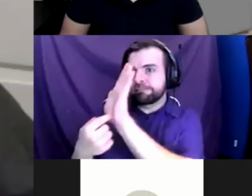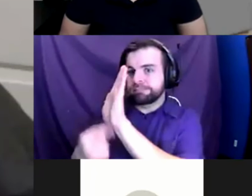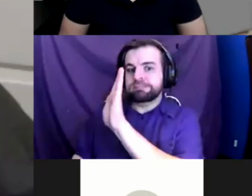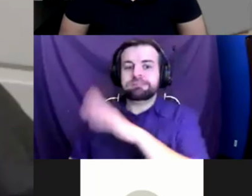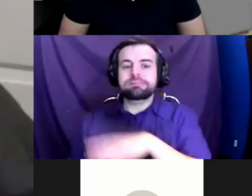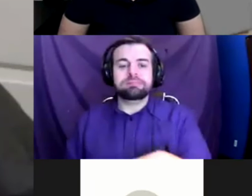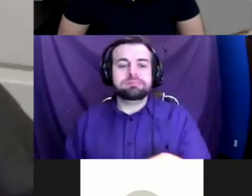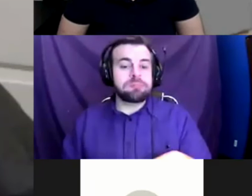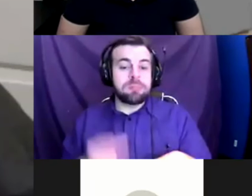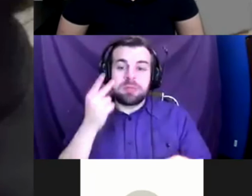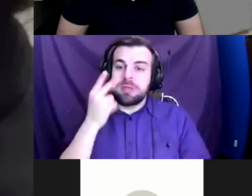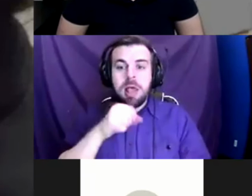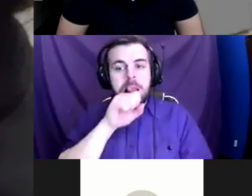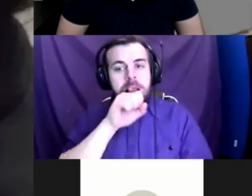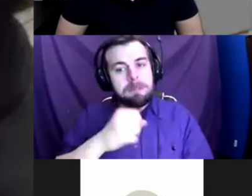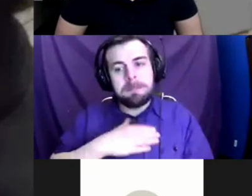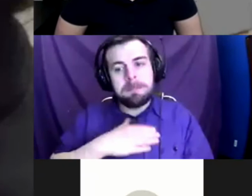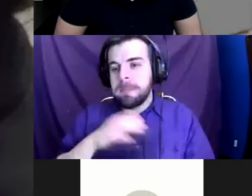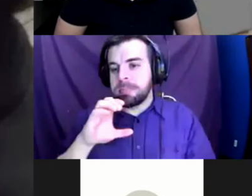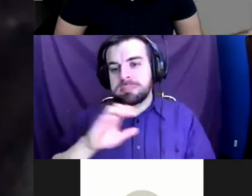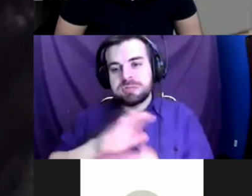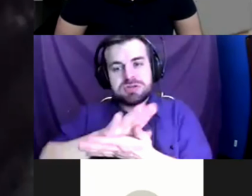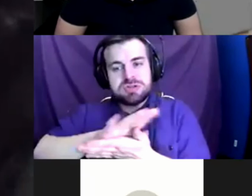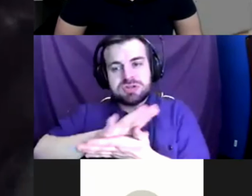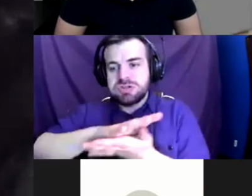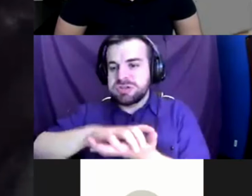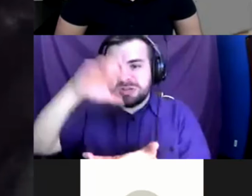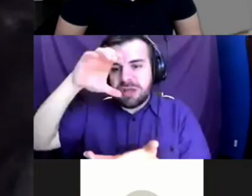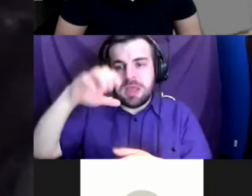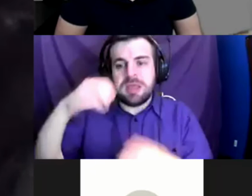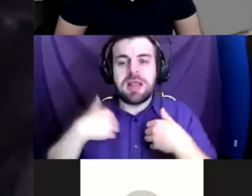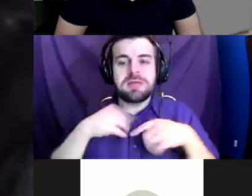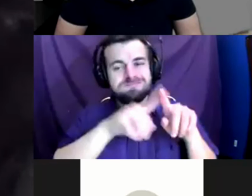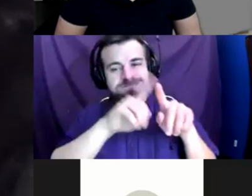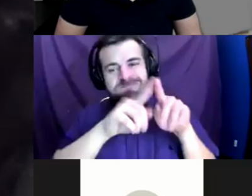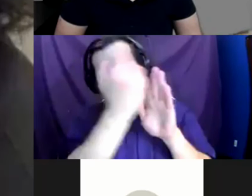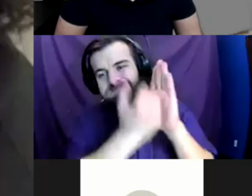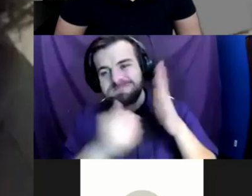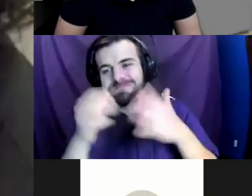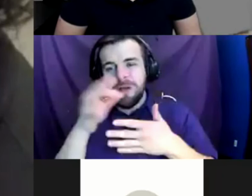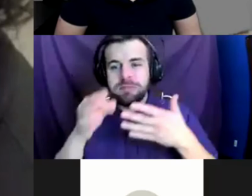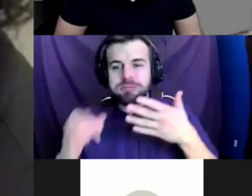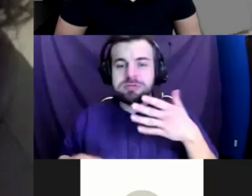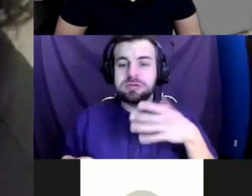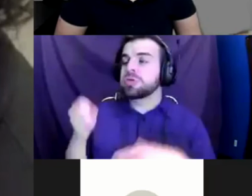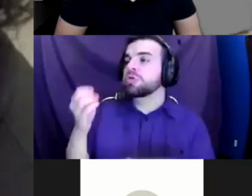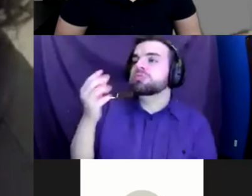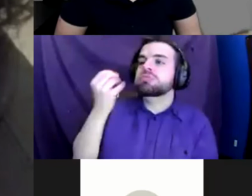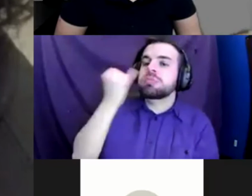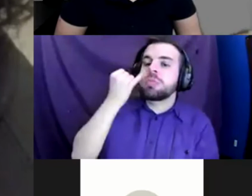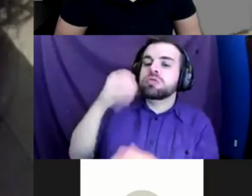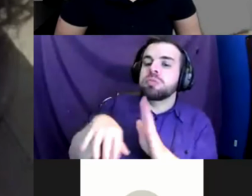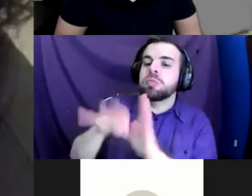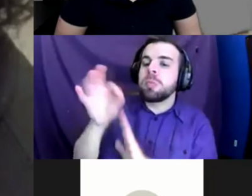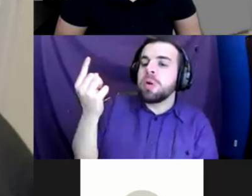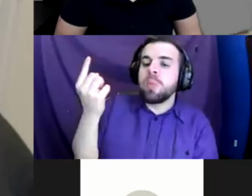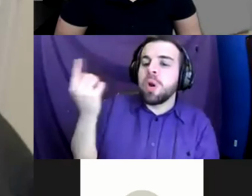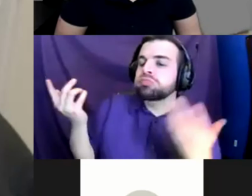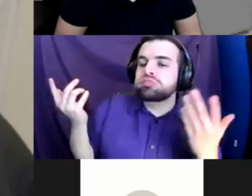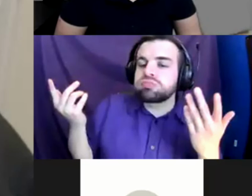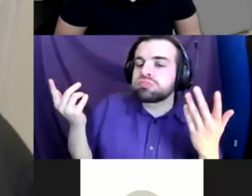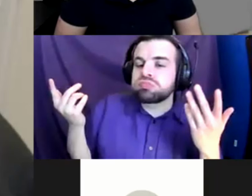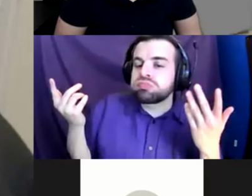me recipes. So let's say you were going to pick one. What do you just try to look at the pictures and see what looks